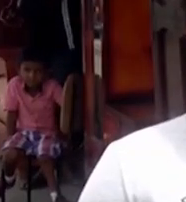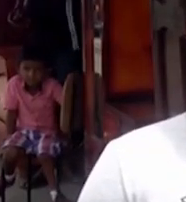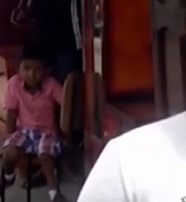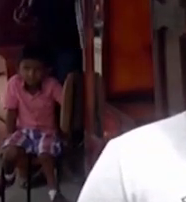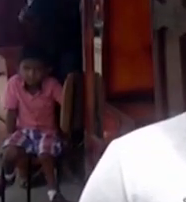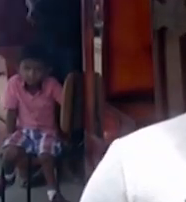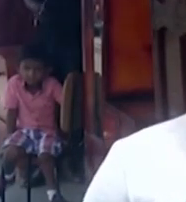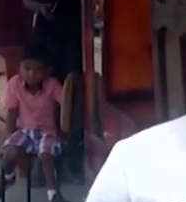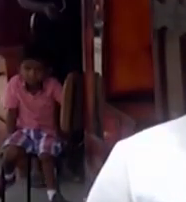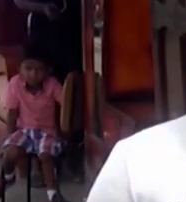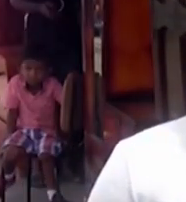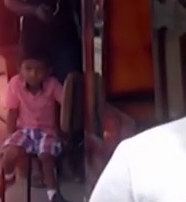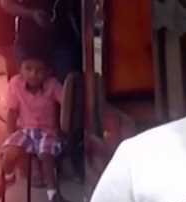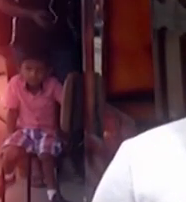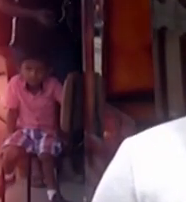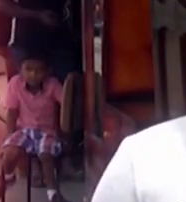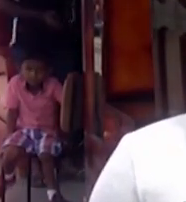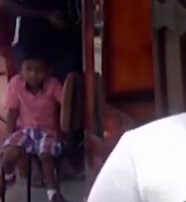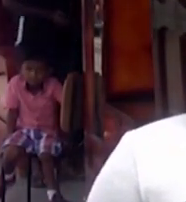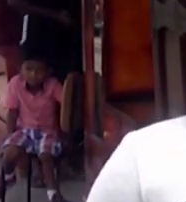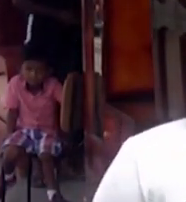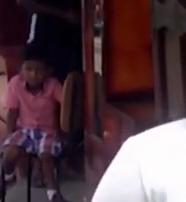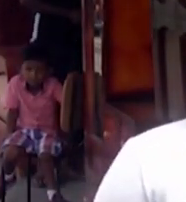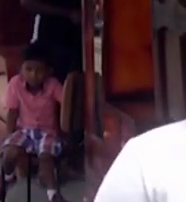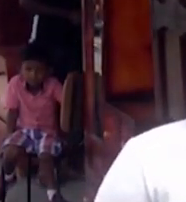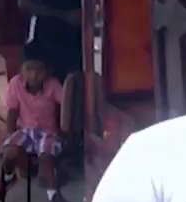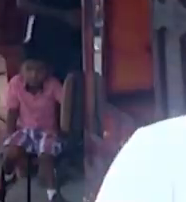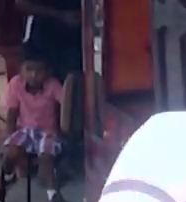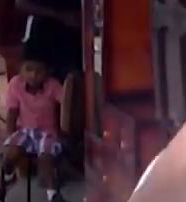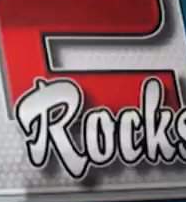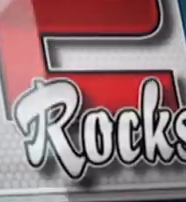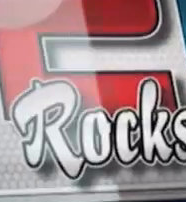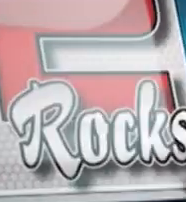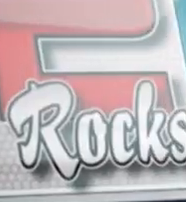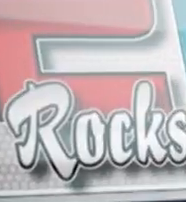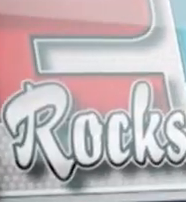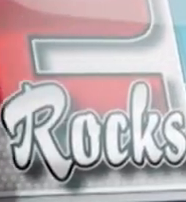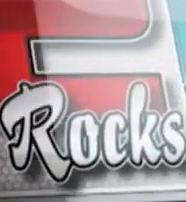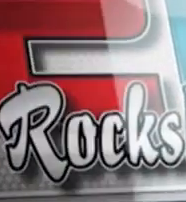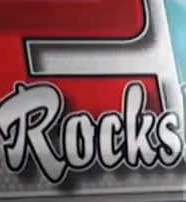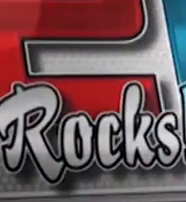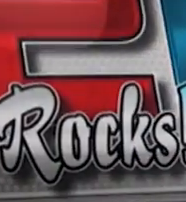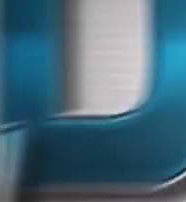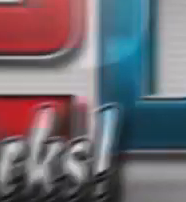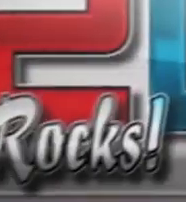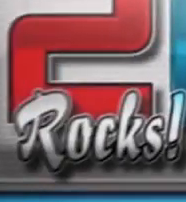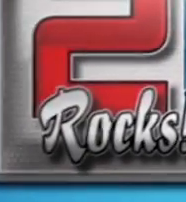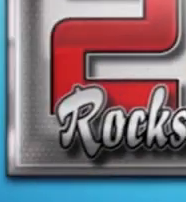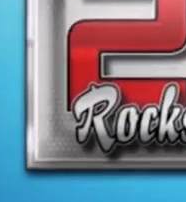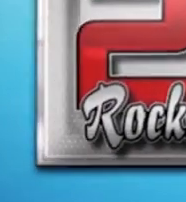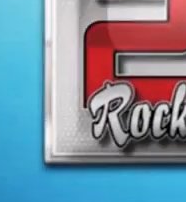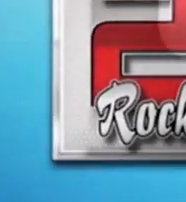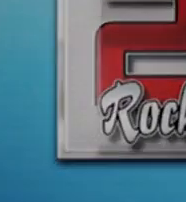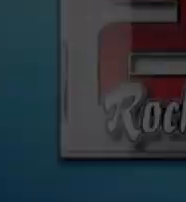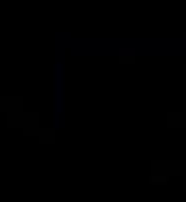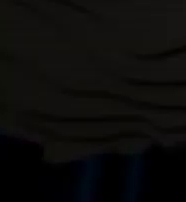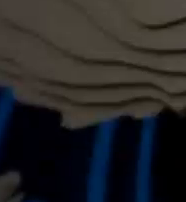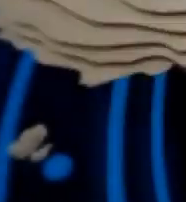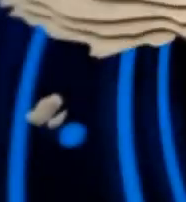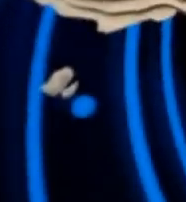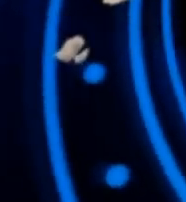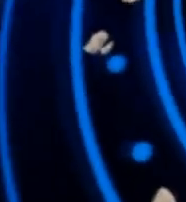Mulai here, Tavwa, we love Today FM. Today FM rocks. Today's hit music on Today FM.